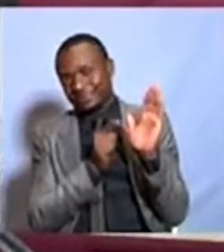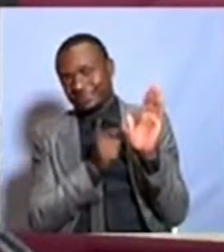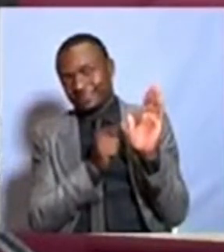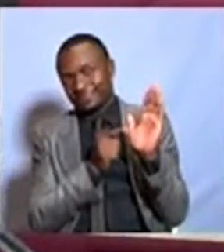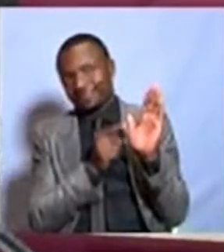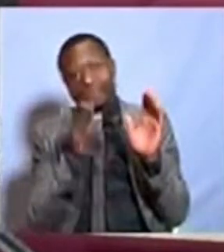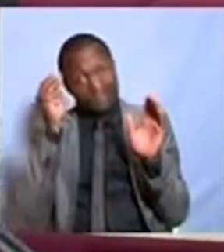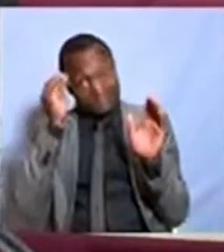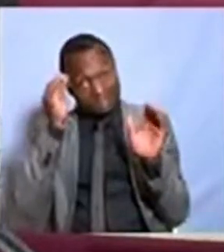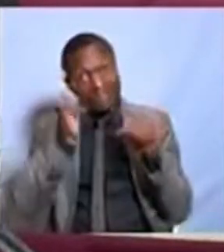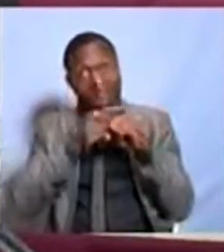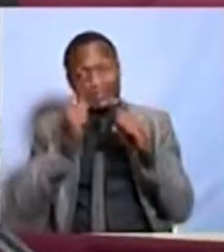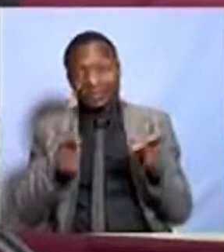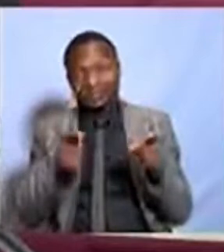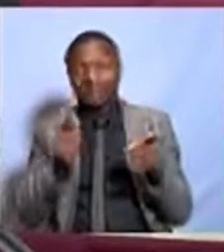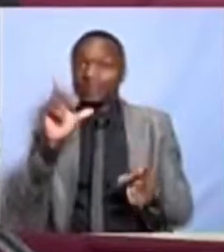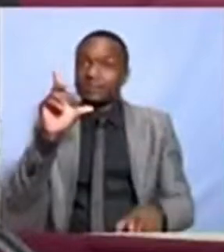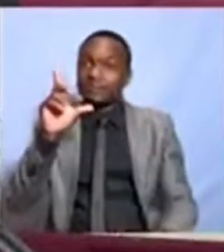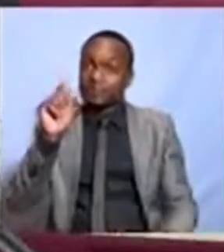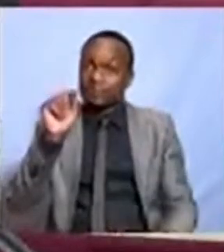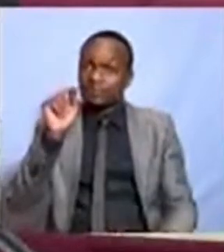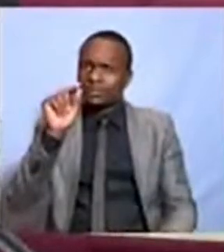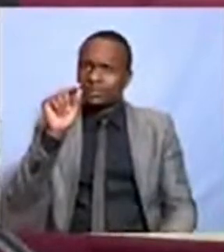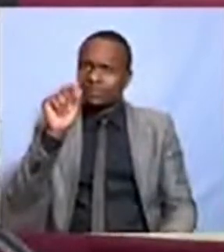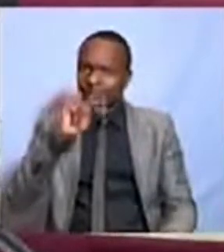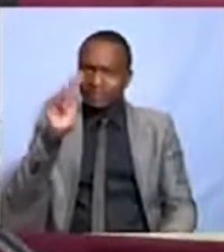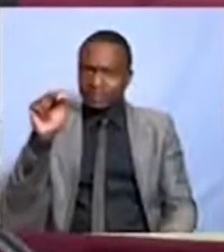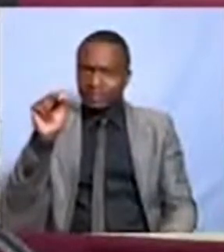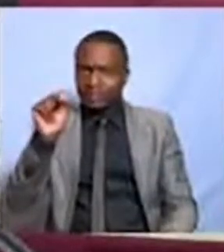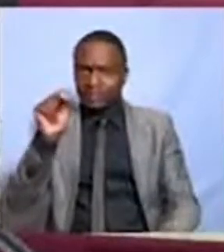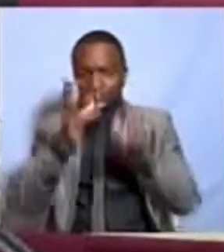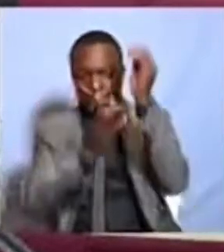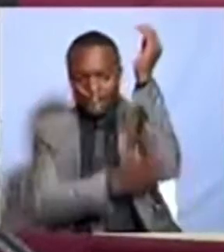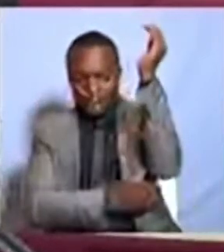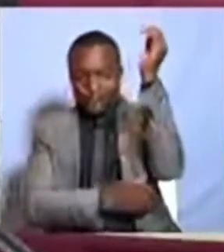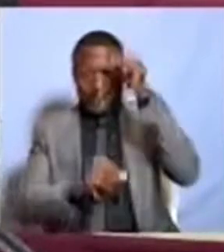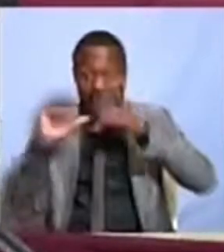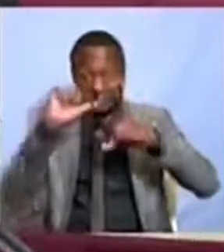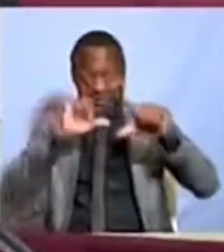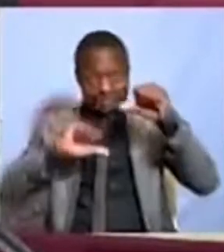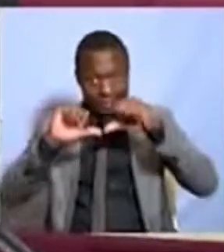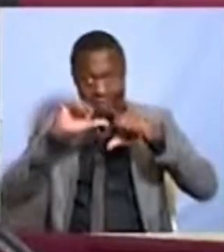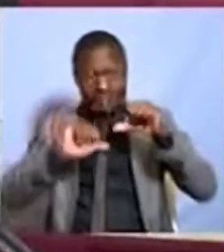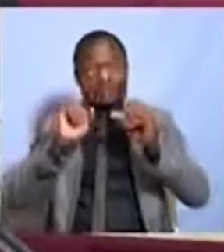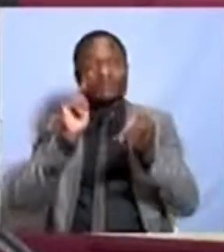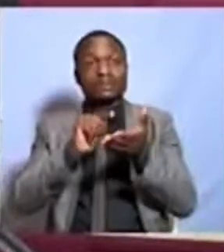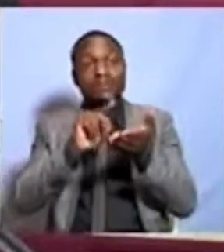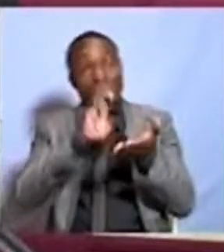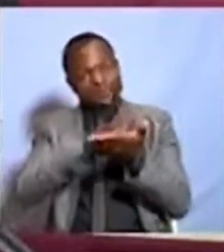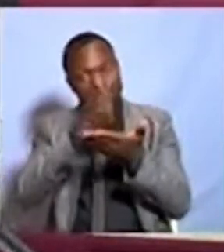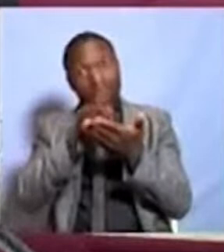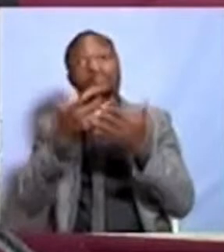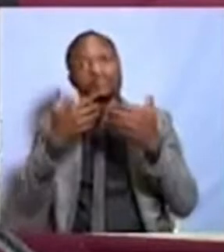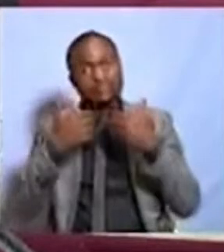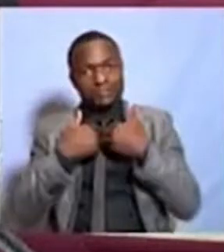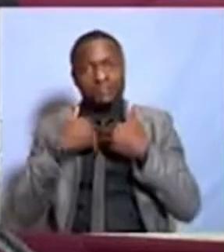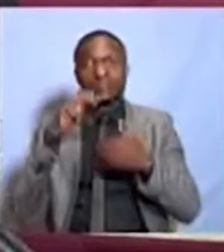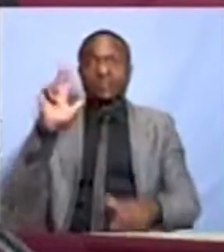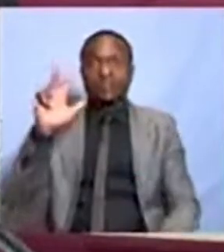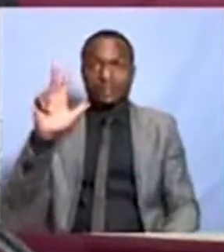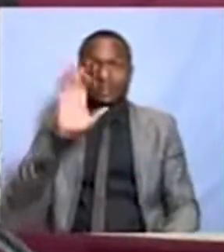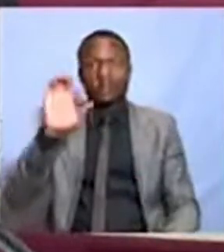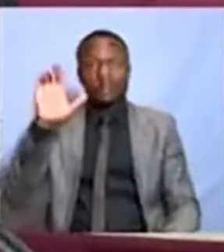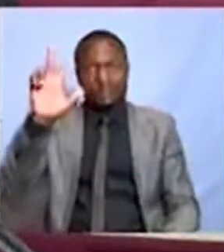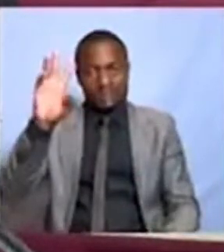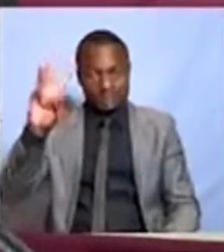common here, but it's a highlight for the 2022 poverty assessment, and this is the evidence that we have for the 336. Like I